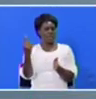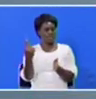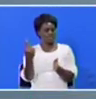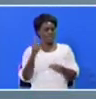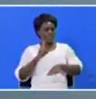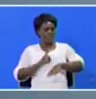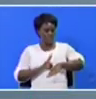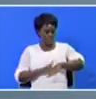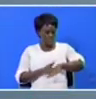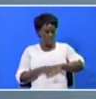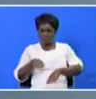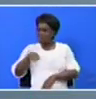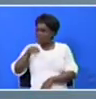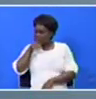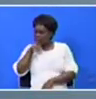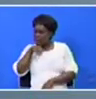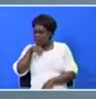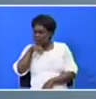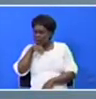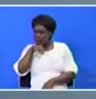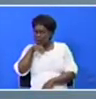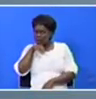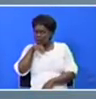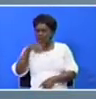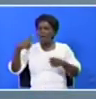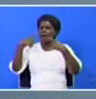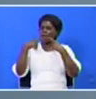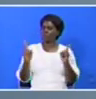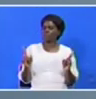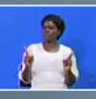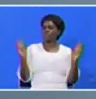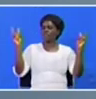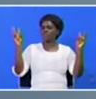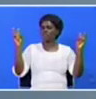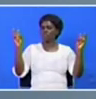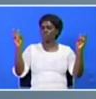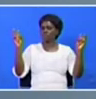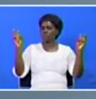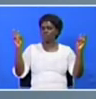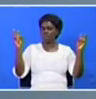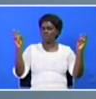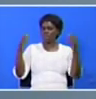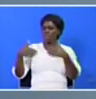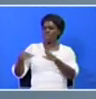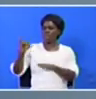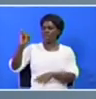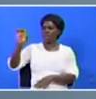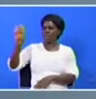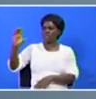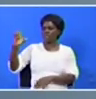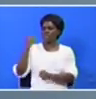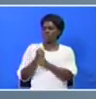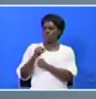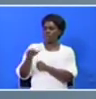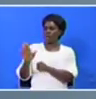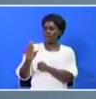when Raila Odinga brought out that issue, the first reaction was, leave IEBC to do its job.